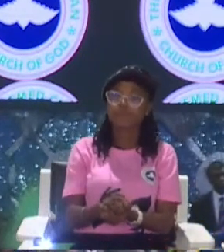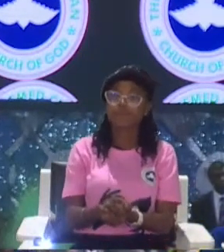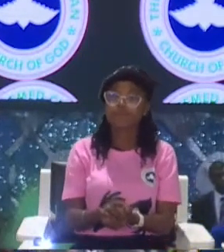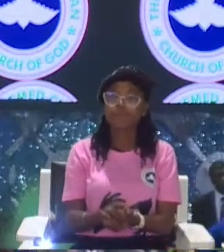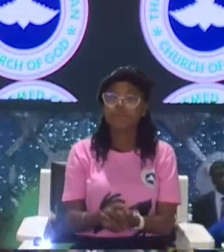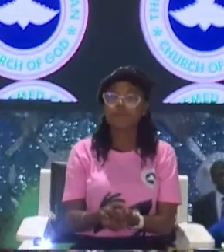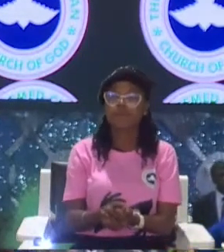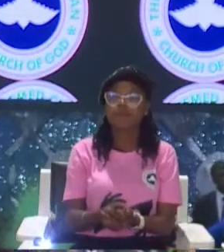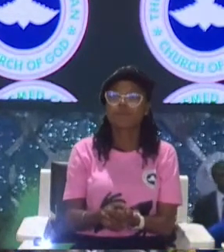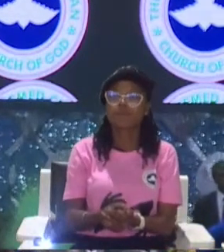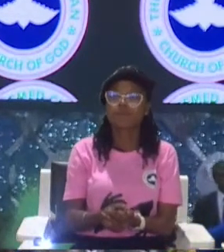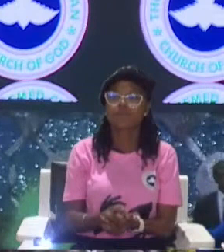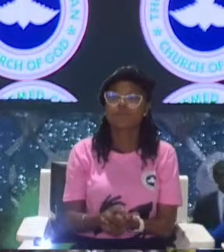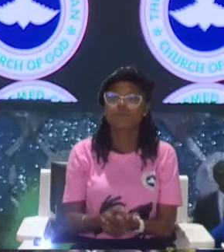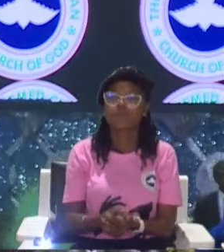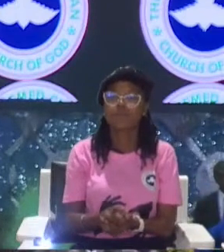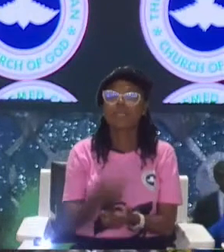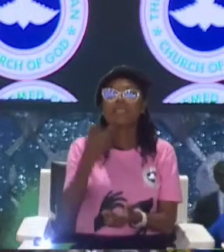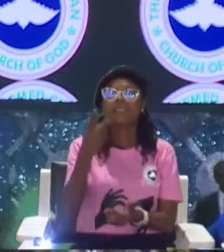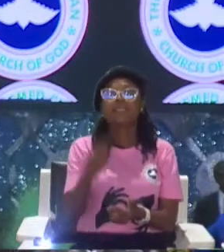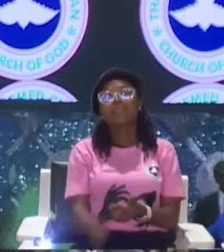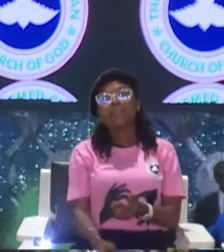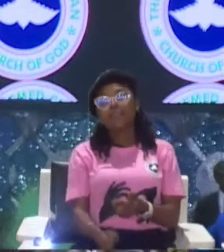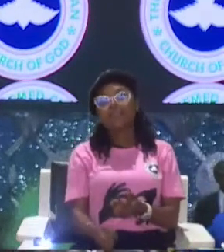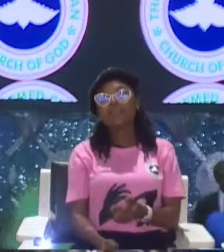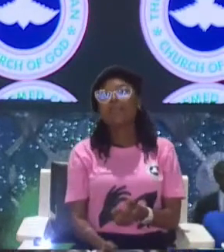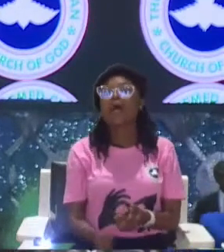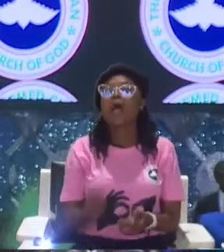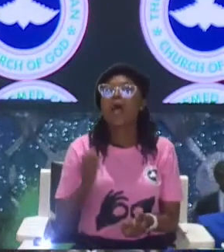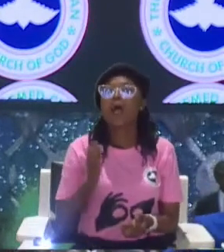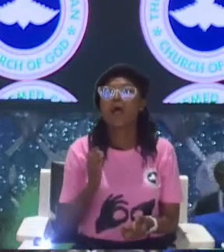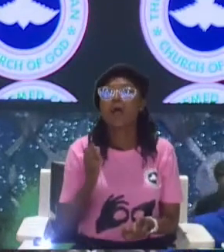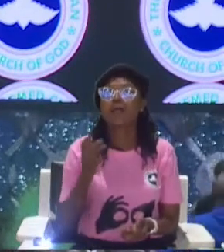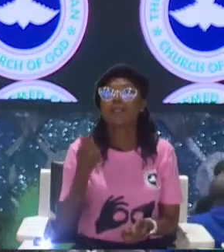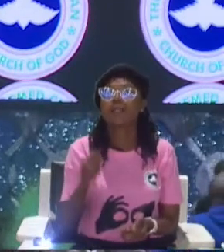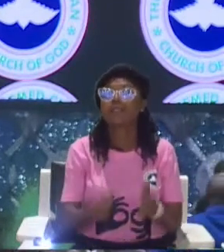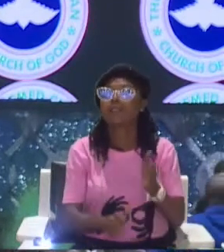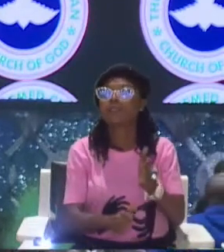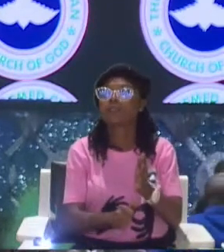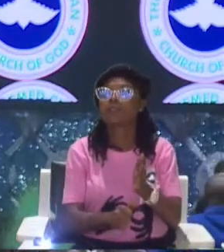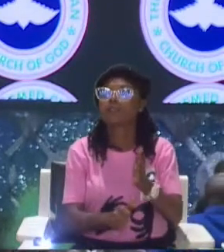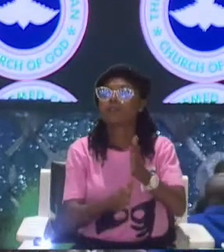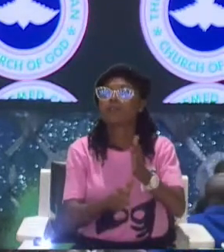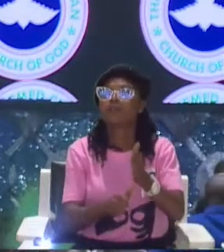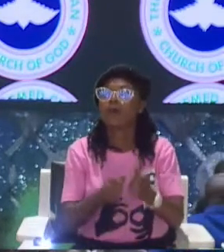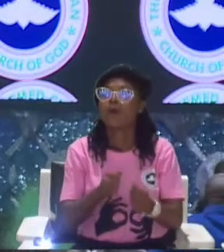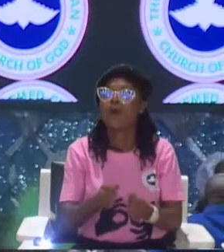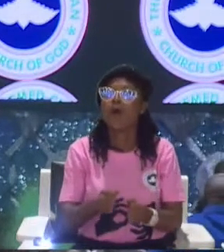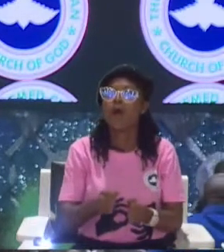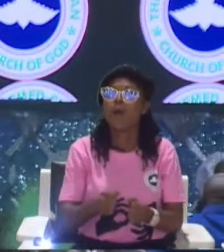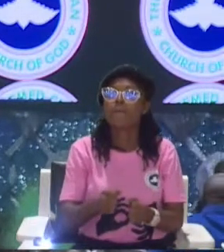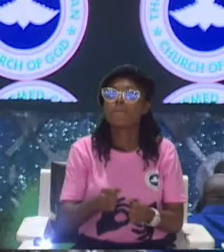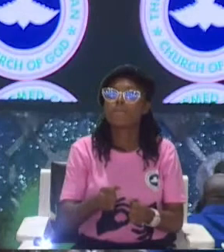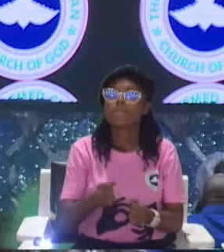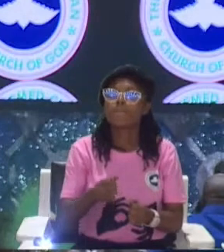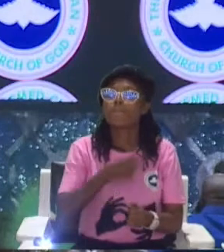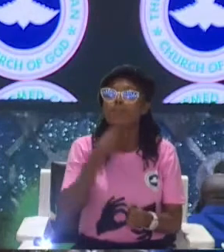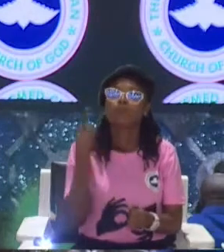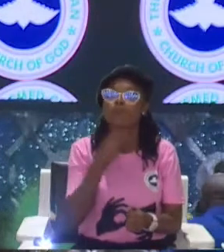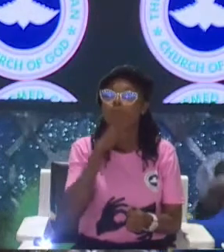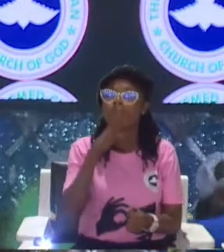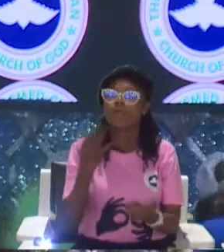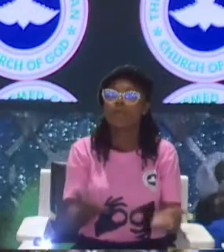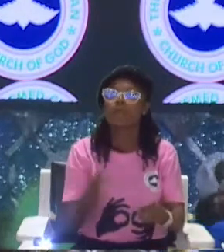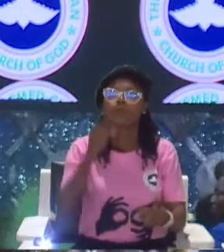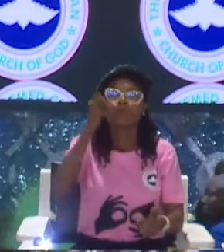bẹ́ẹ̀ lọ. The senior pastors will be here tomorrow by 11. Àwọn òjíṣẹ́ Ọlọ́run wọn wà ń bí ìlàgò mọ́kànlá. They will